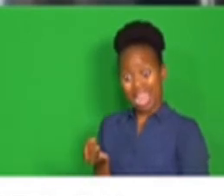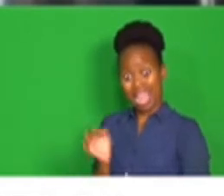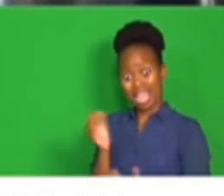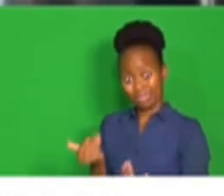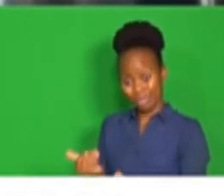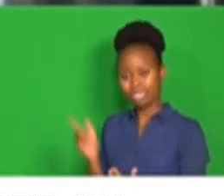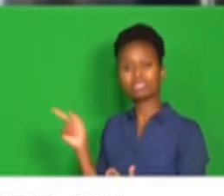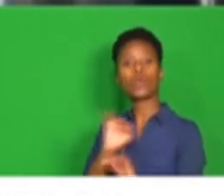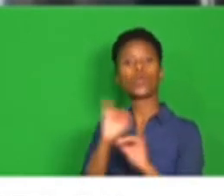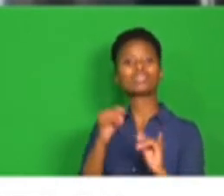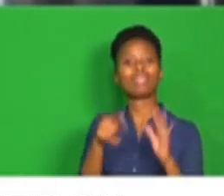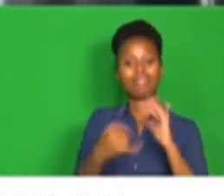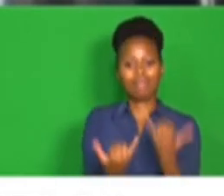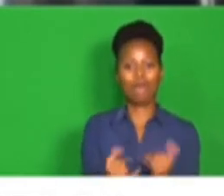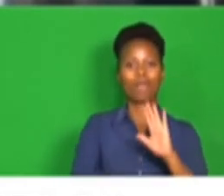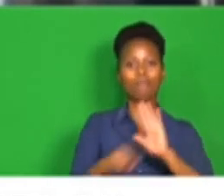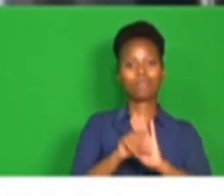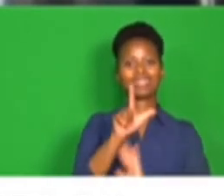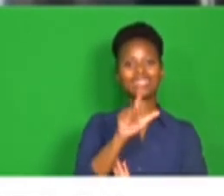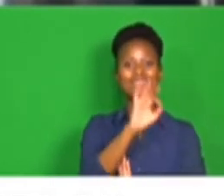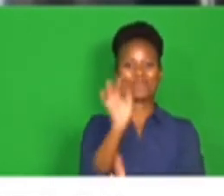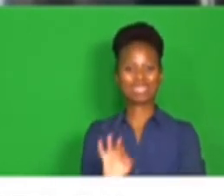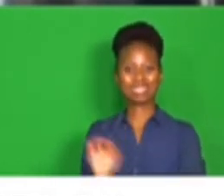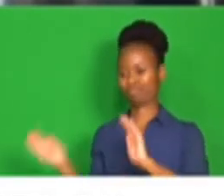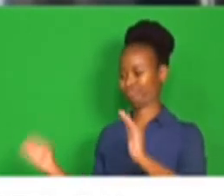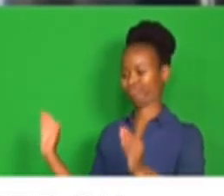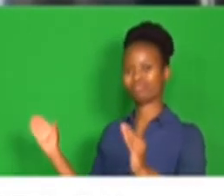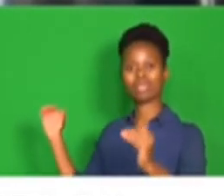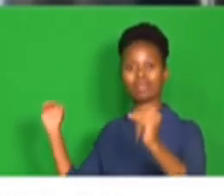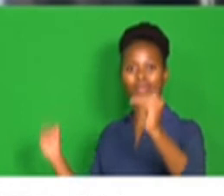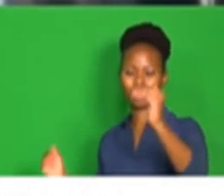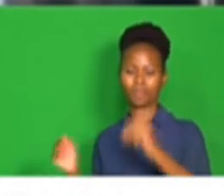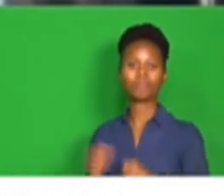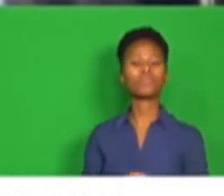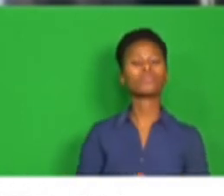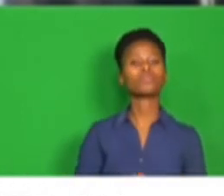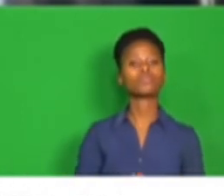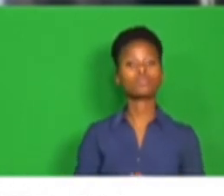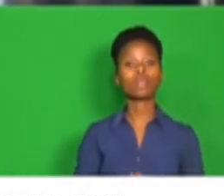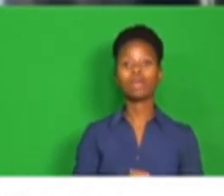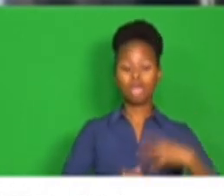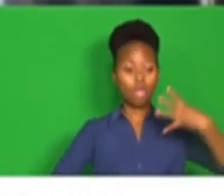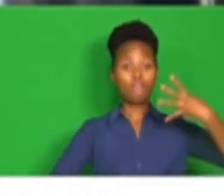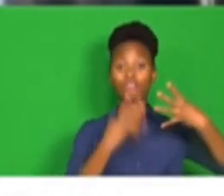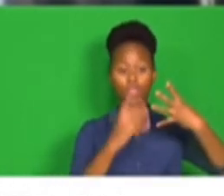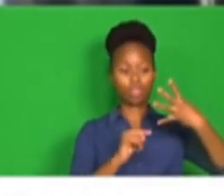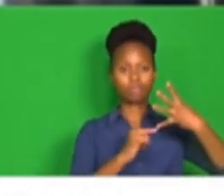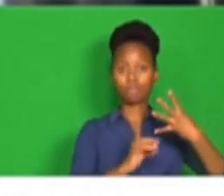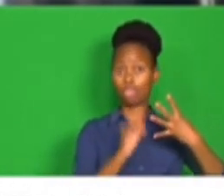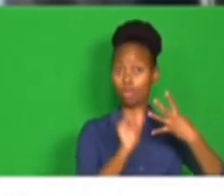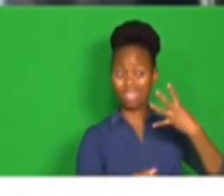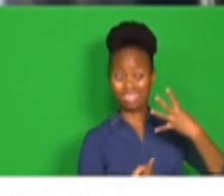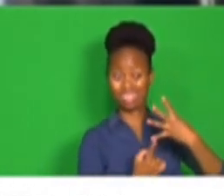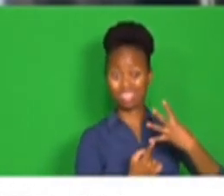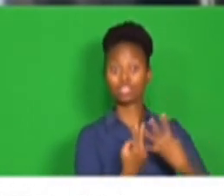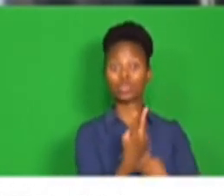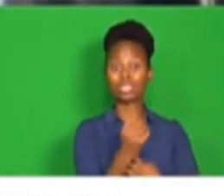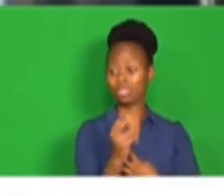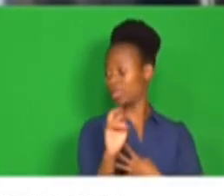However, our projection for the fourth quarter of 2020 is expected to be lower